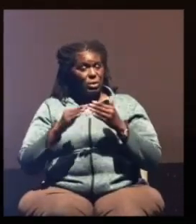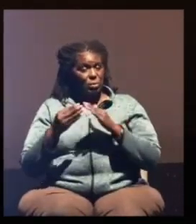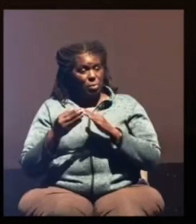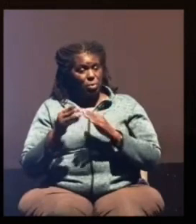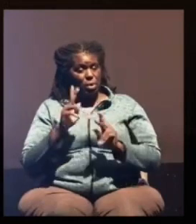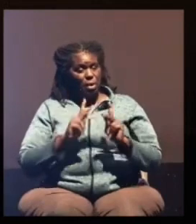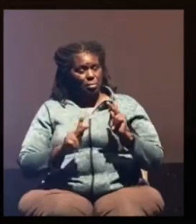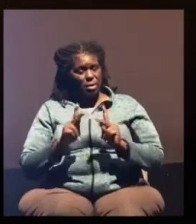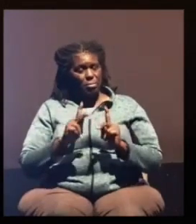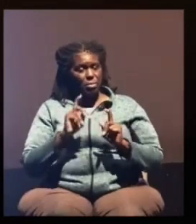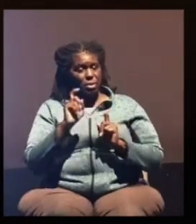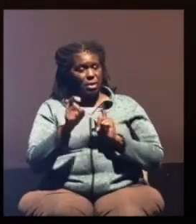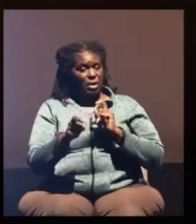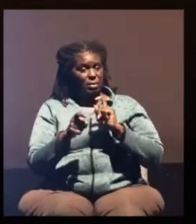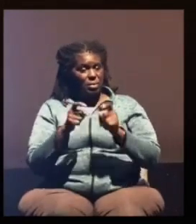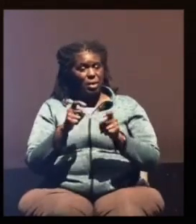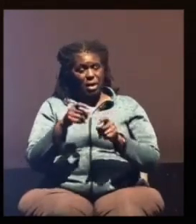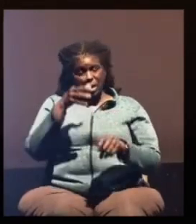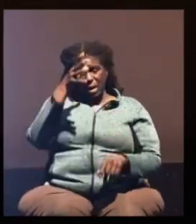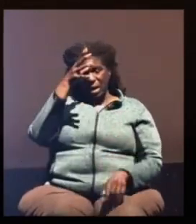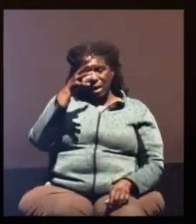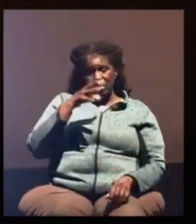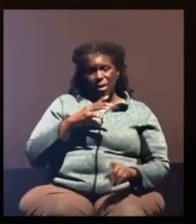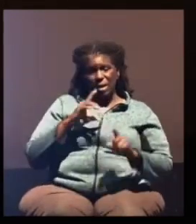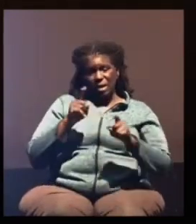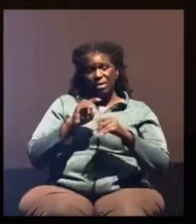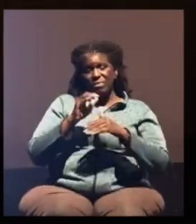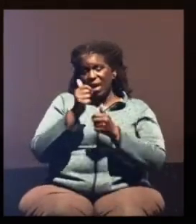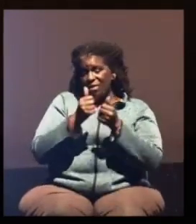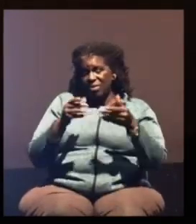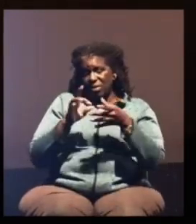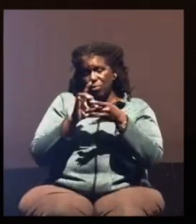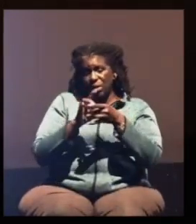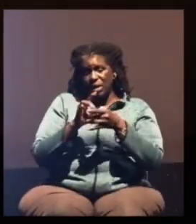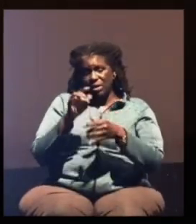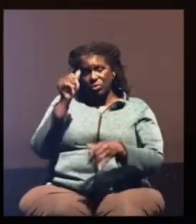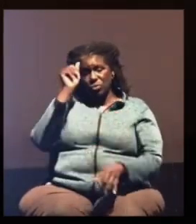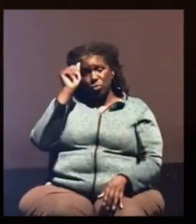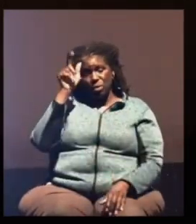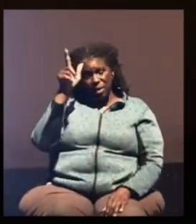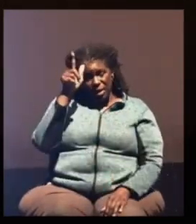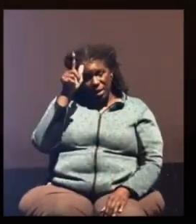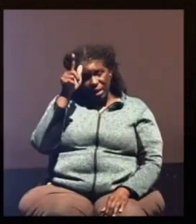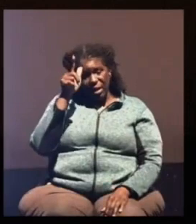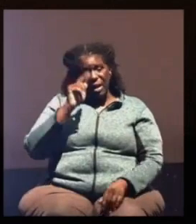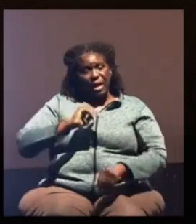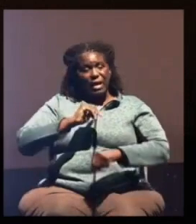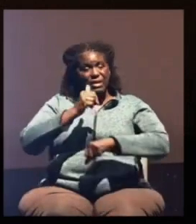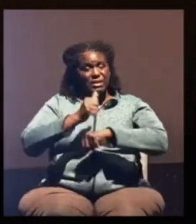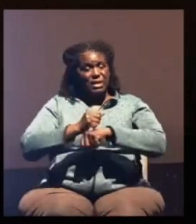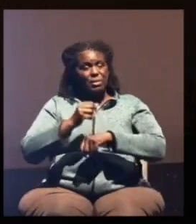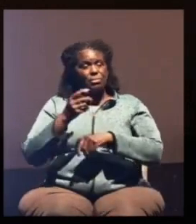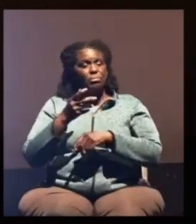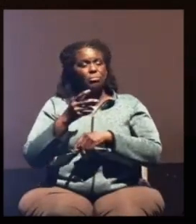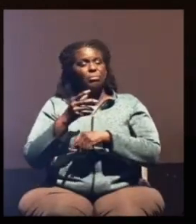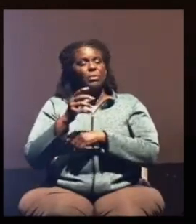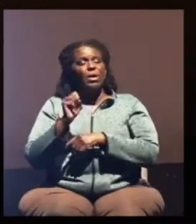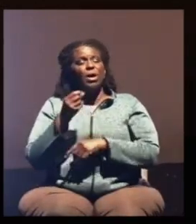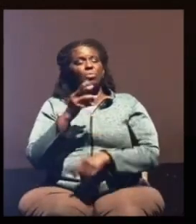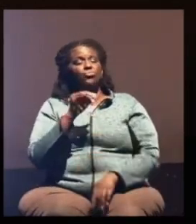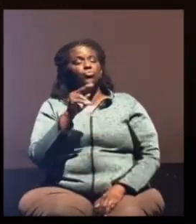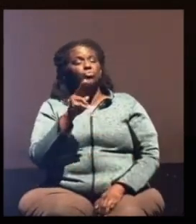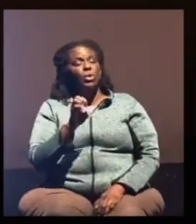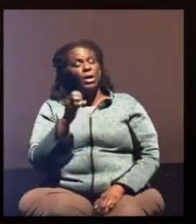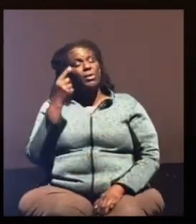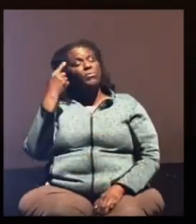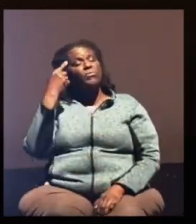When the Watchhorns gave all of their Lincoln memorabilia and created the shrine, and the library now watches over it. Similarly,